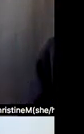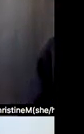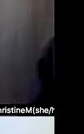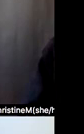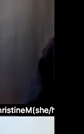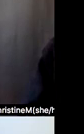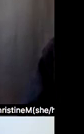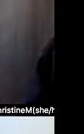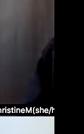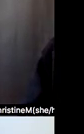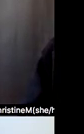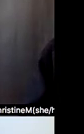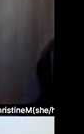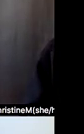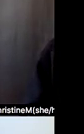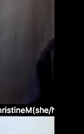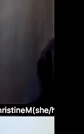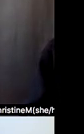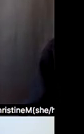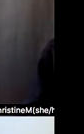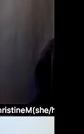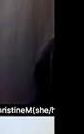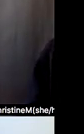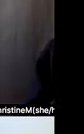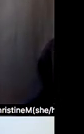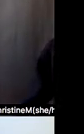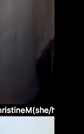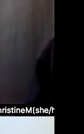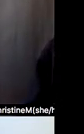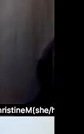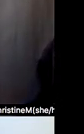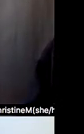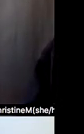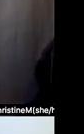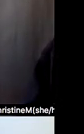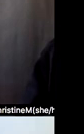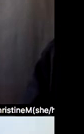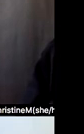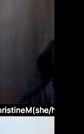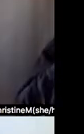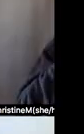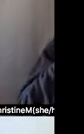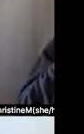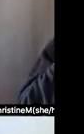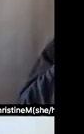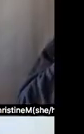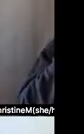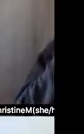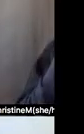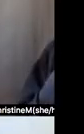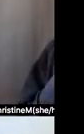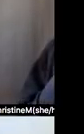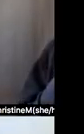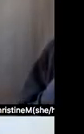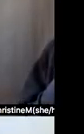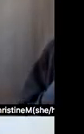from the Bradley Center and the University Library for sponsoring and putting together this program today. Guillermo Marquez's